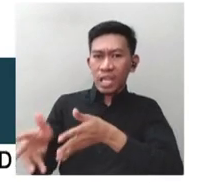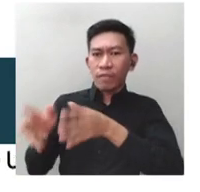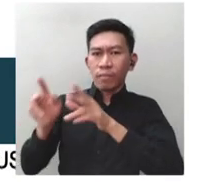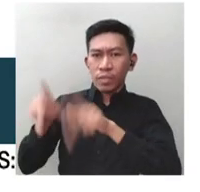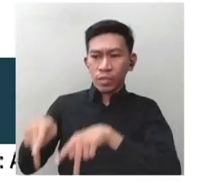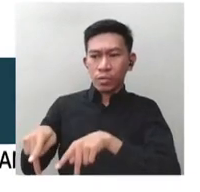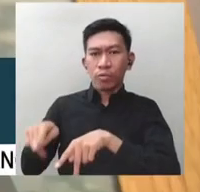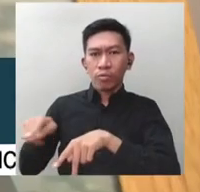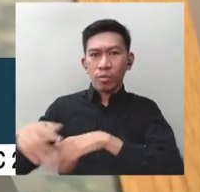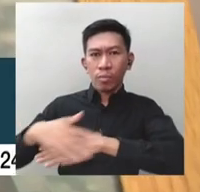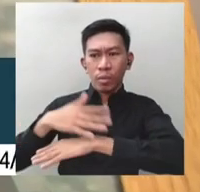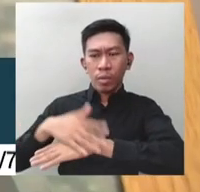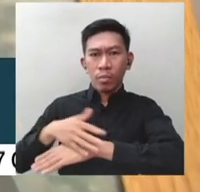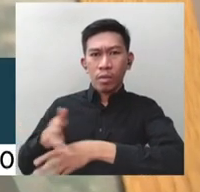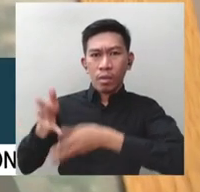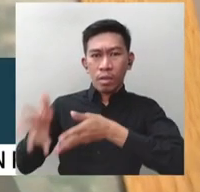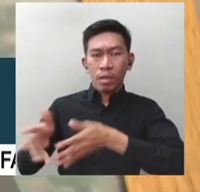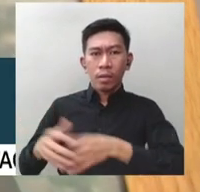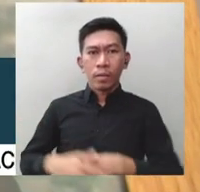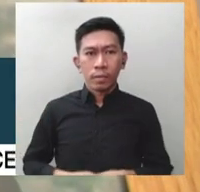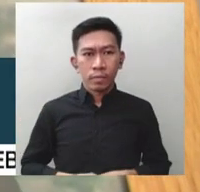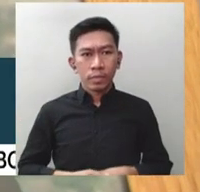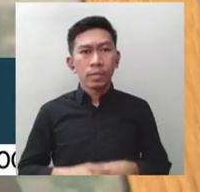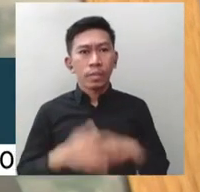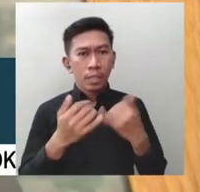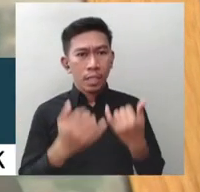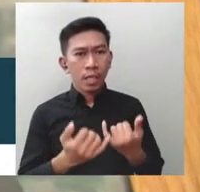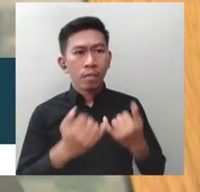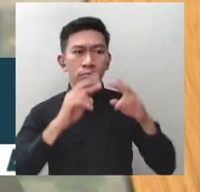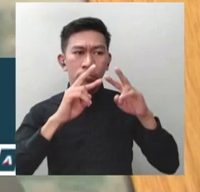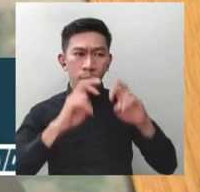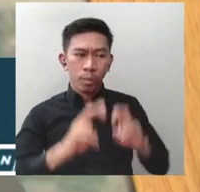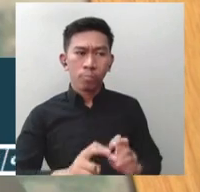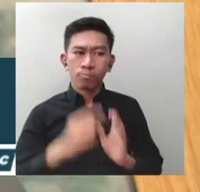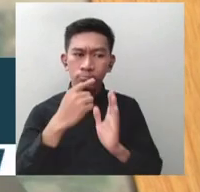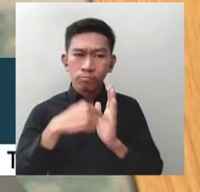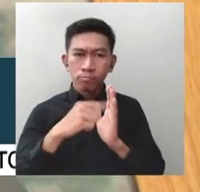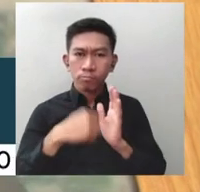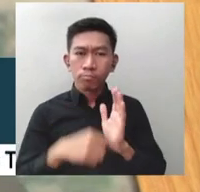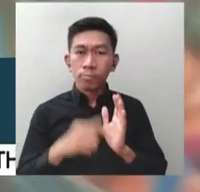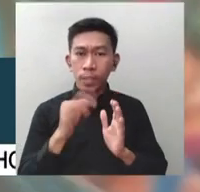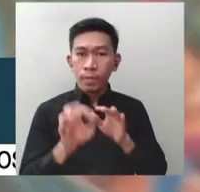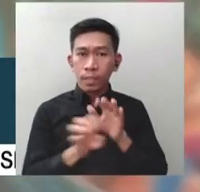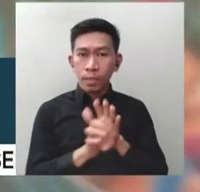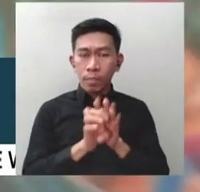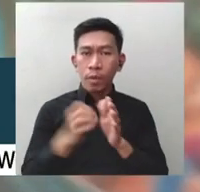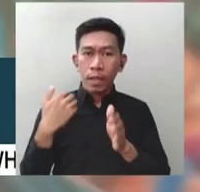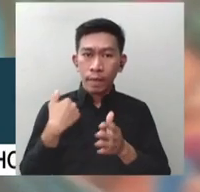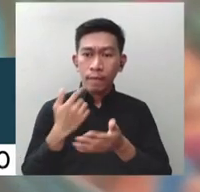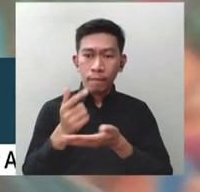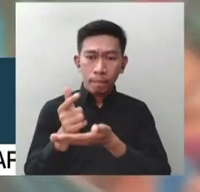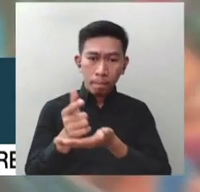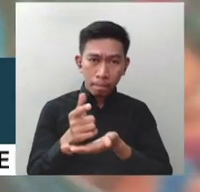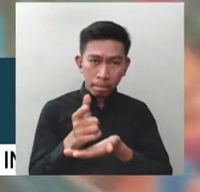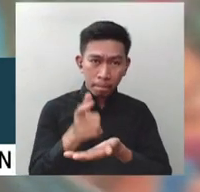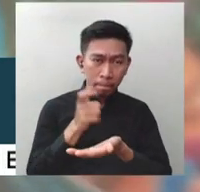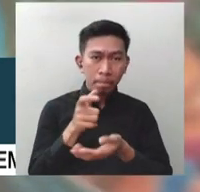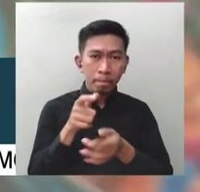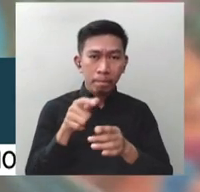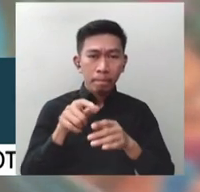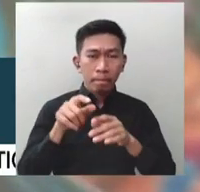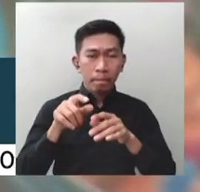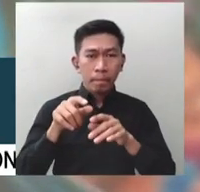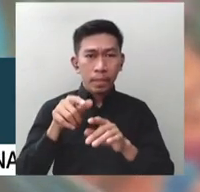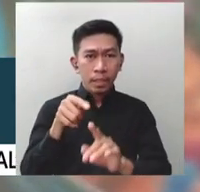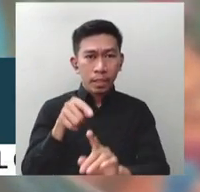That is part of our ongoing investigation, Ms. Carmina, to determine whether after the incident, after accidentally hitting